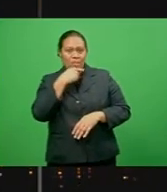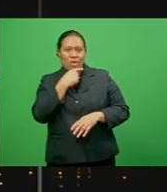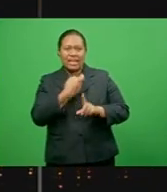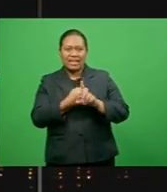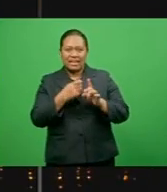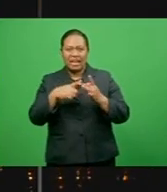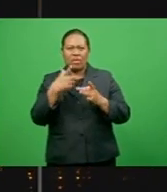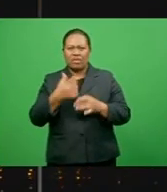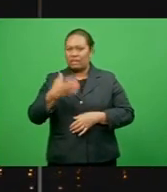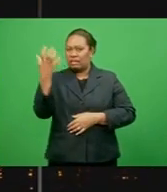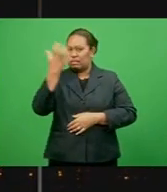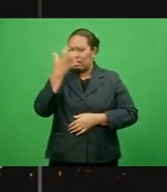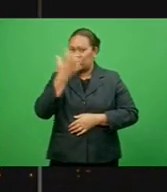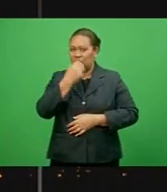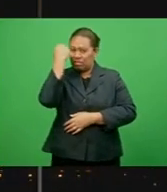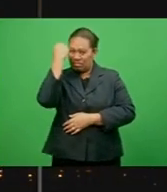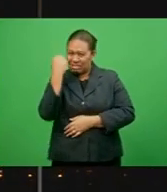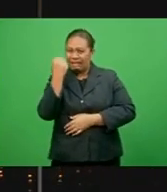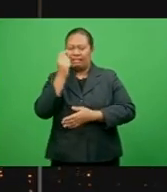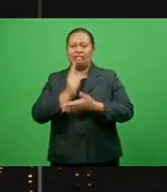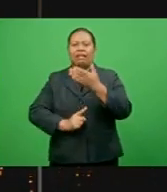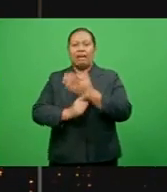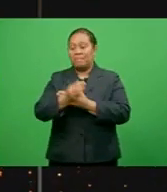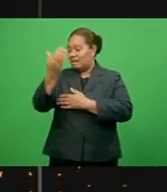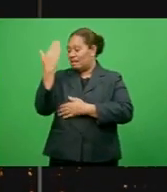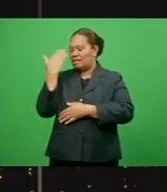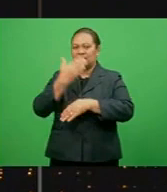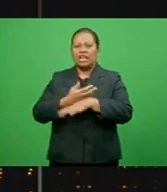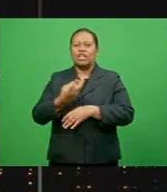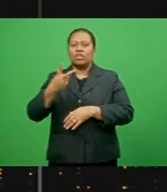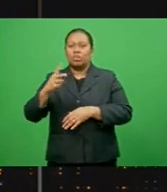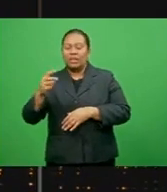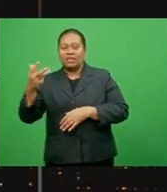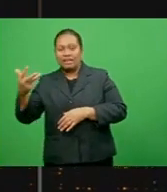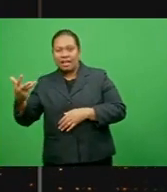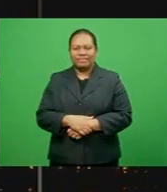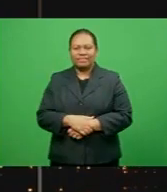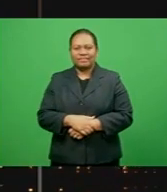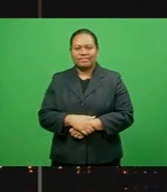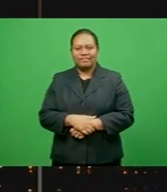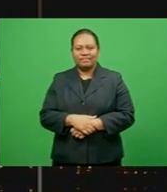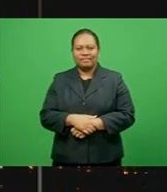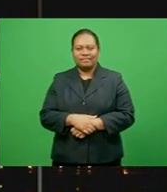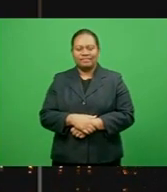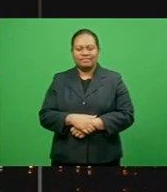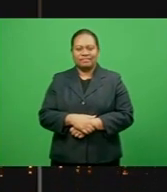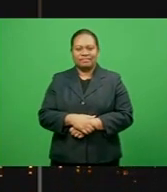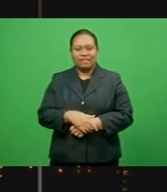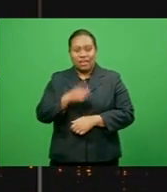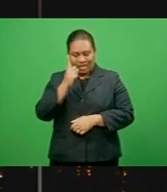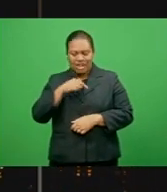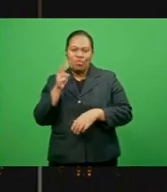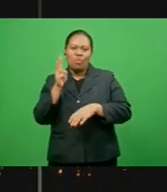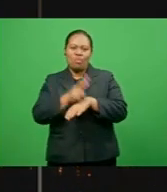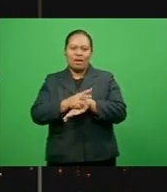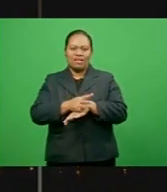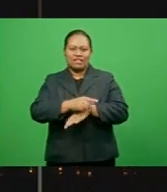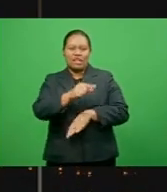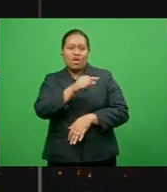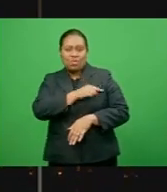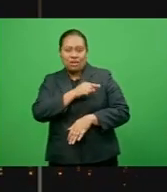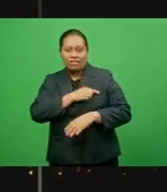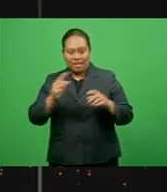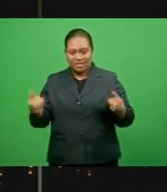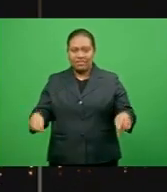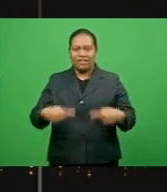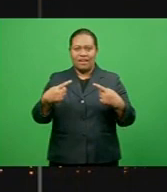dangerous throw for a first-half tackle in last night's 29-28 win over the Roosters. And you can watch 2 qualifying finals